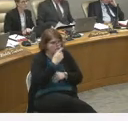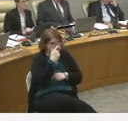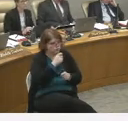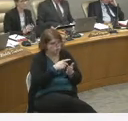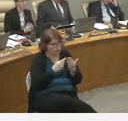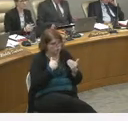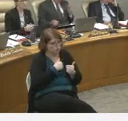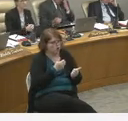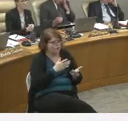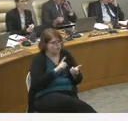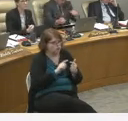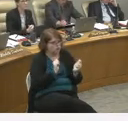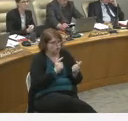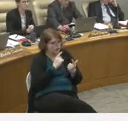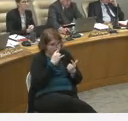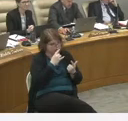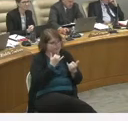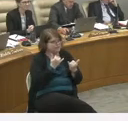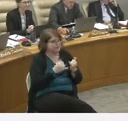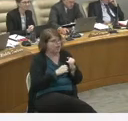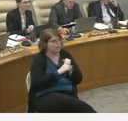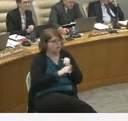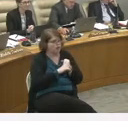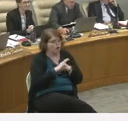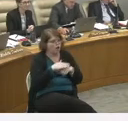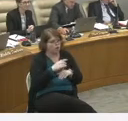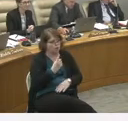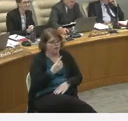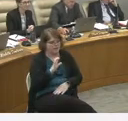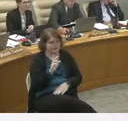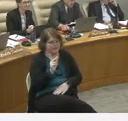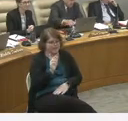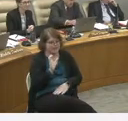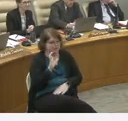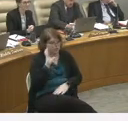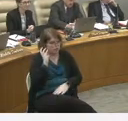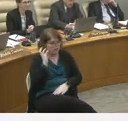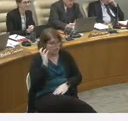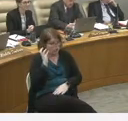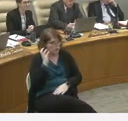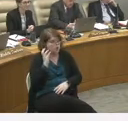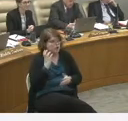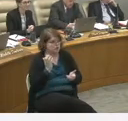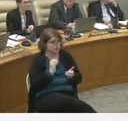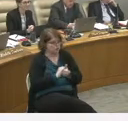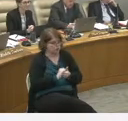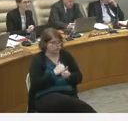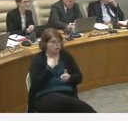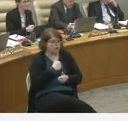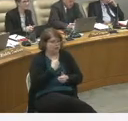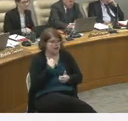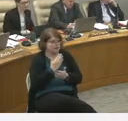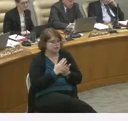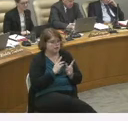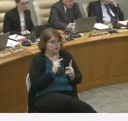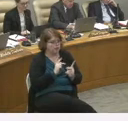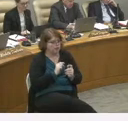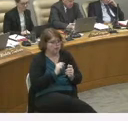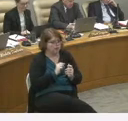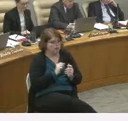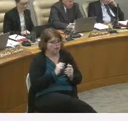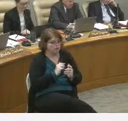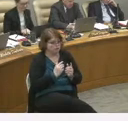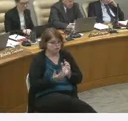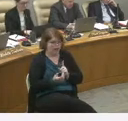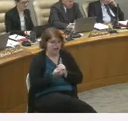and it's now broadcast on one Kansas City 1kc radio in Partnership we've had some people approach us and say we'd like to